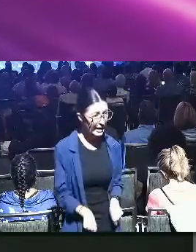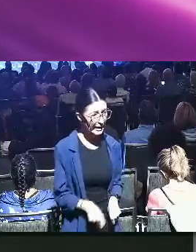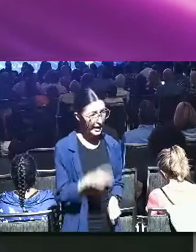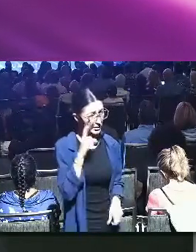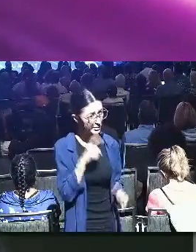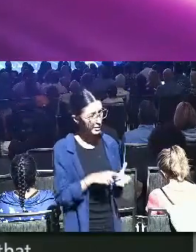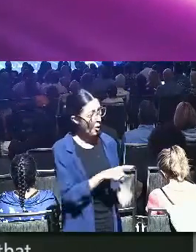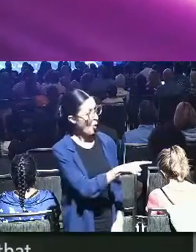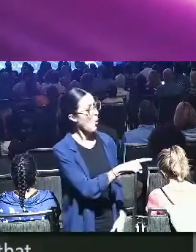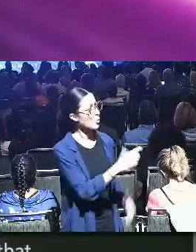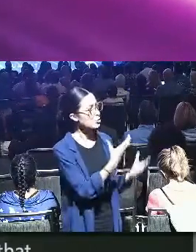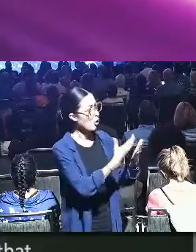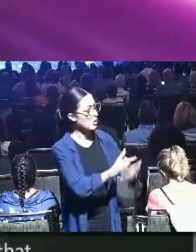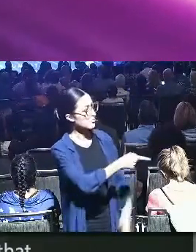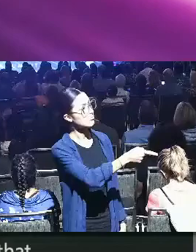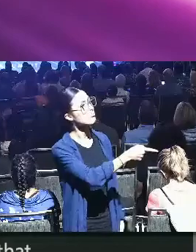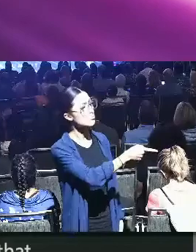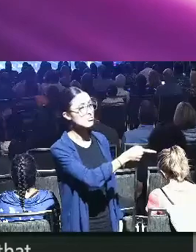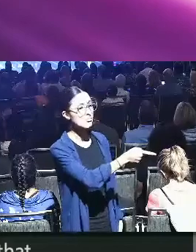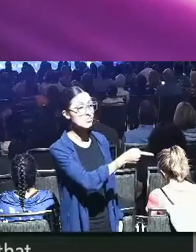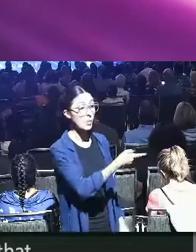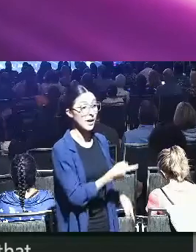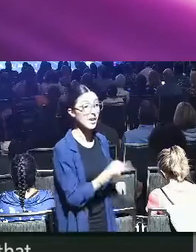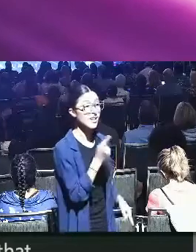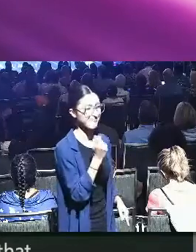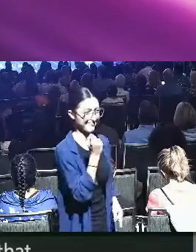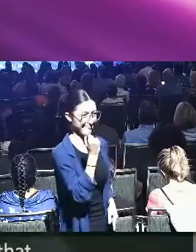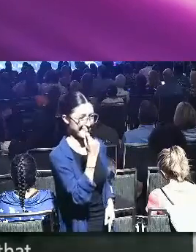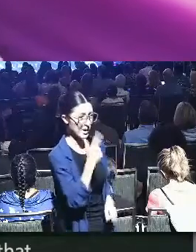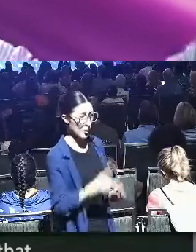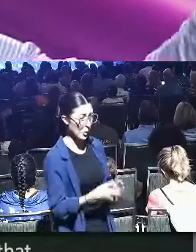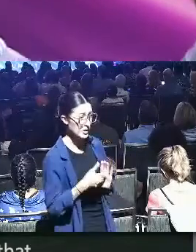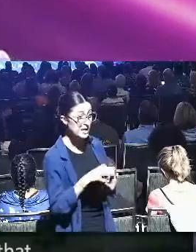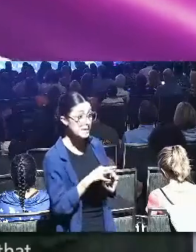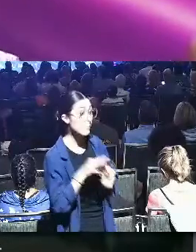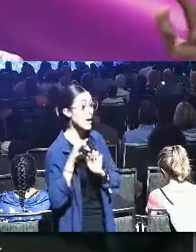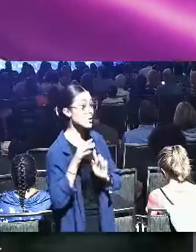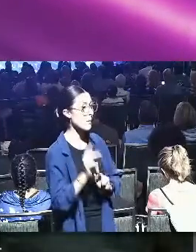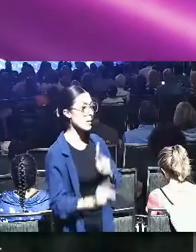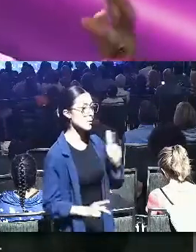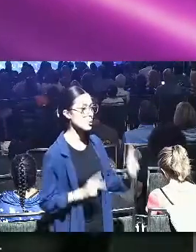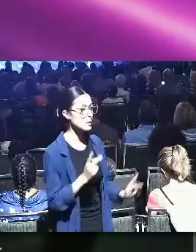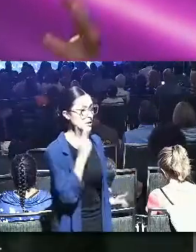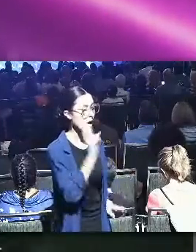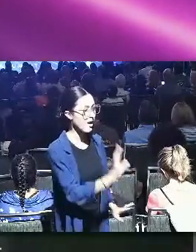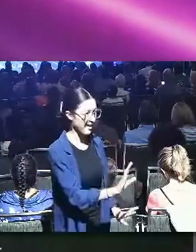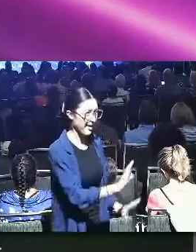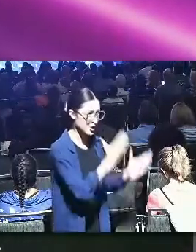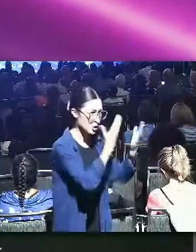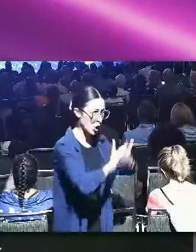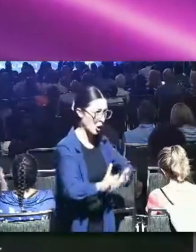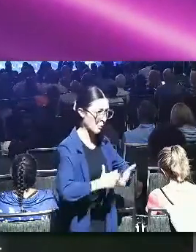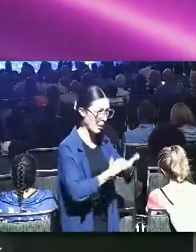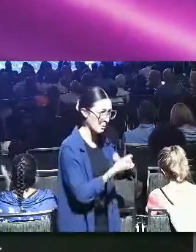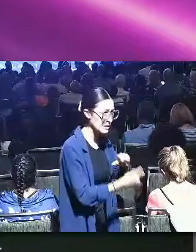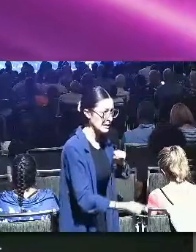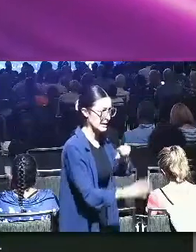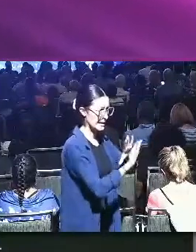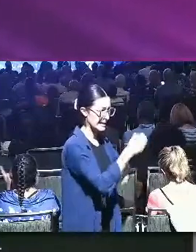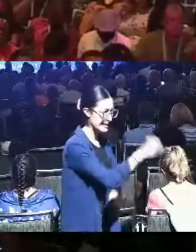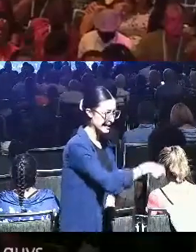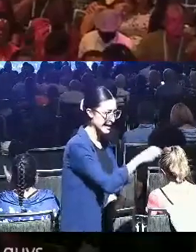thing over there. It takes special people to look at those things and say, now watch what God might do. Are you guys with me?